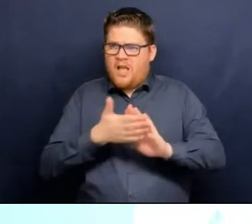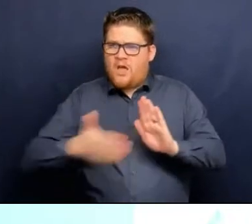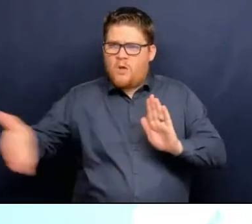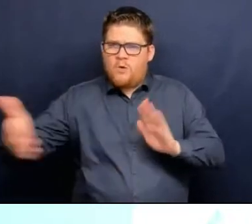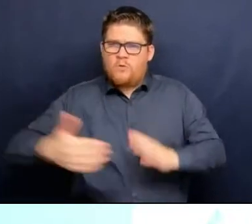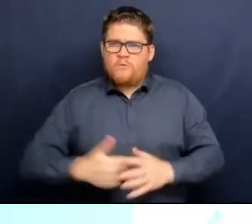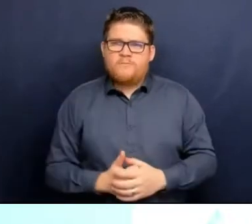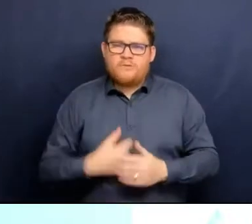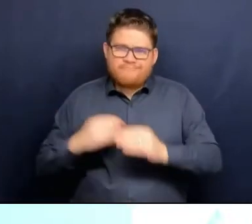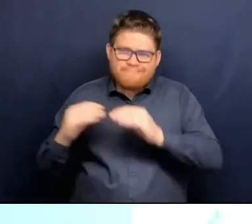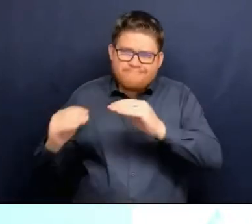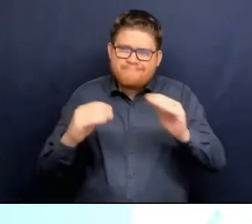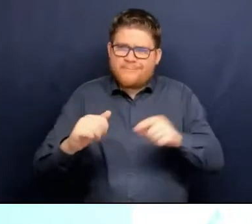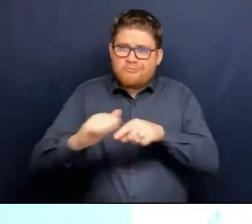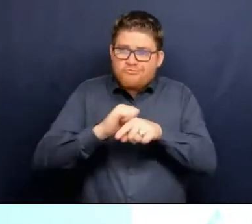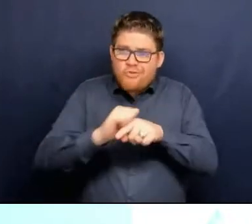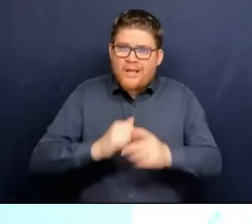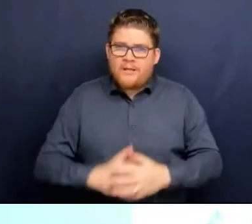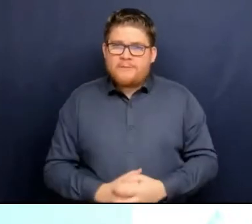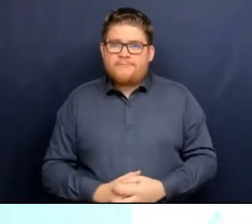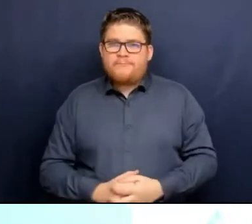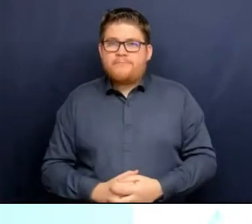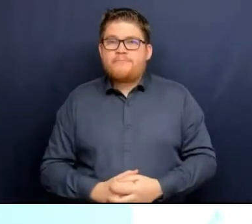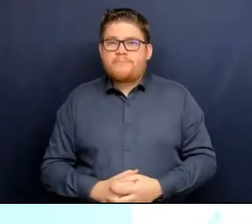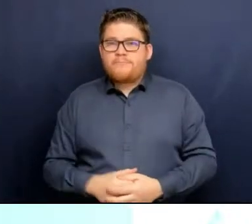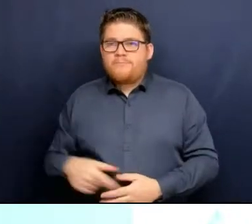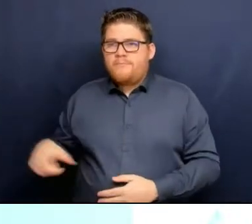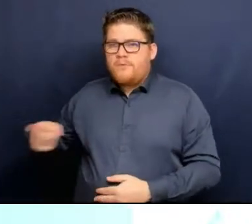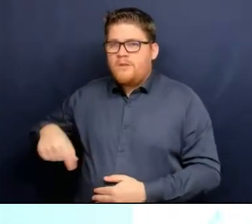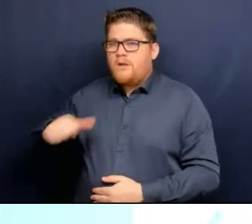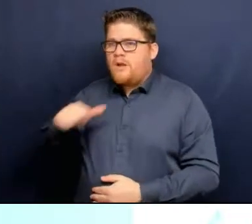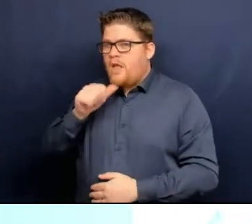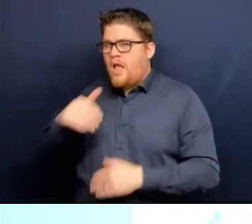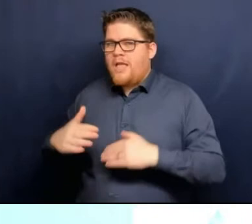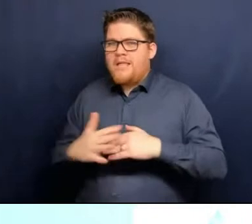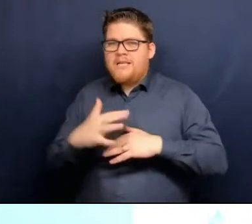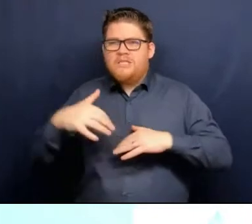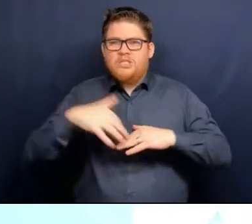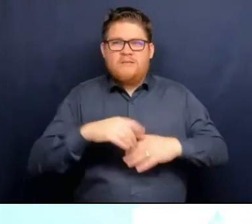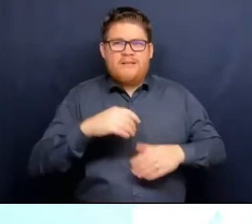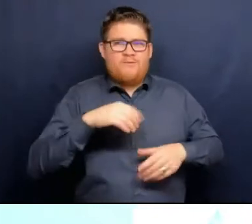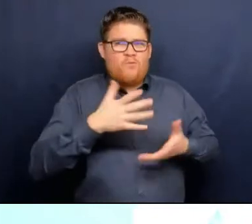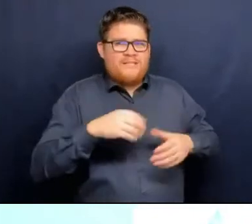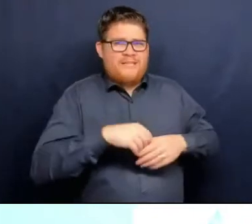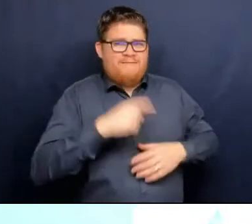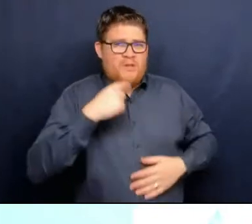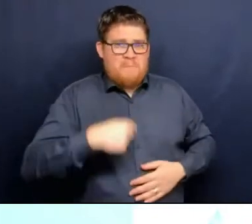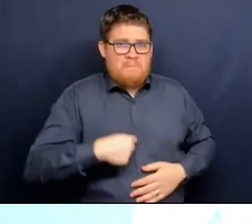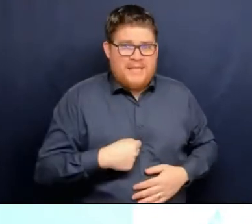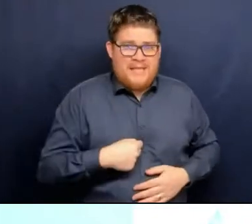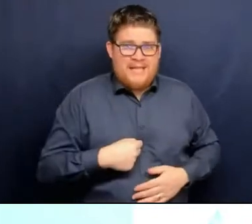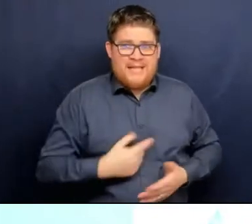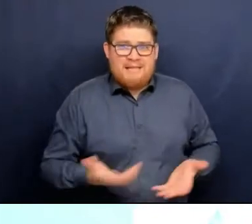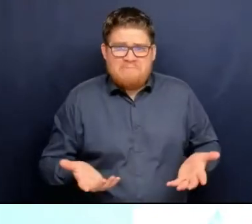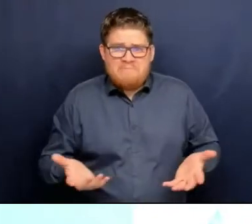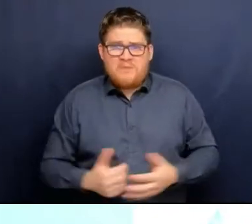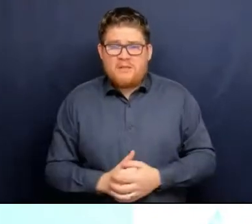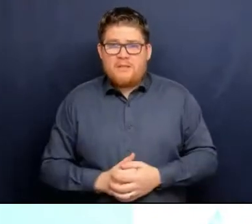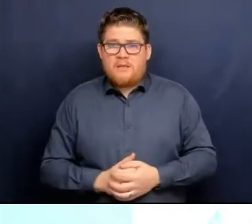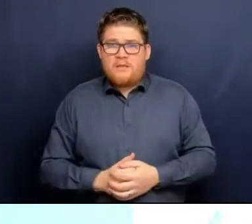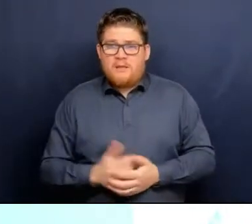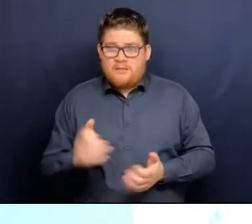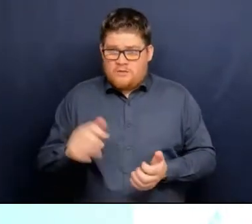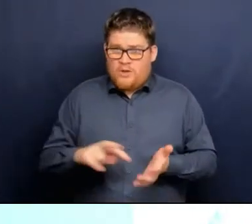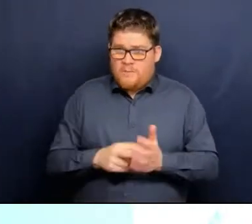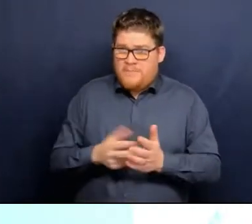who are saying, what's in it for me, if that's your question, Lisa, and I hope that's what I took out of it, what's in it for